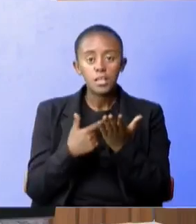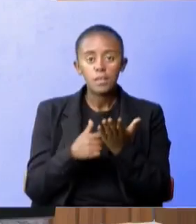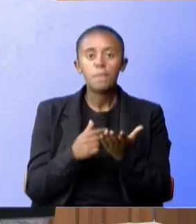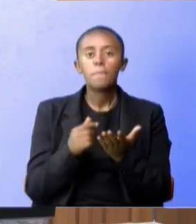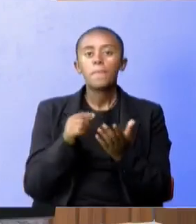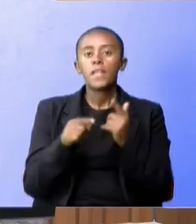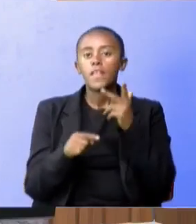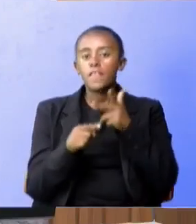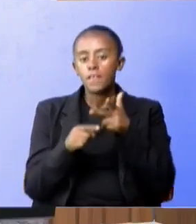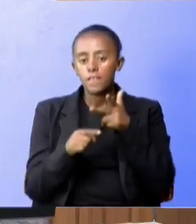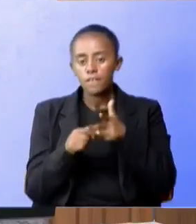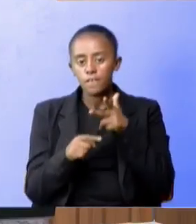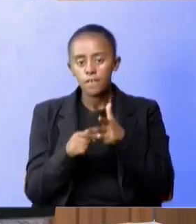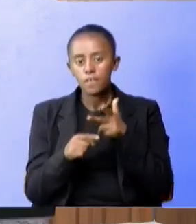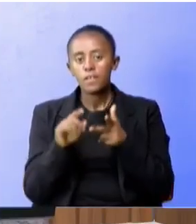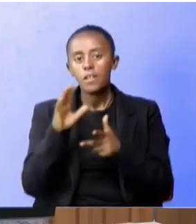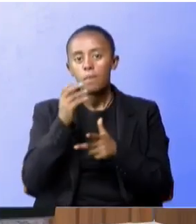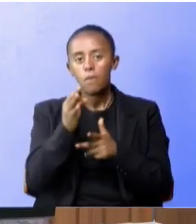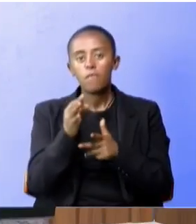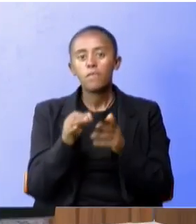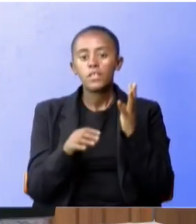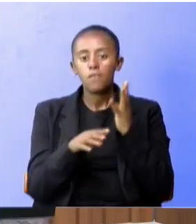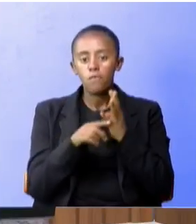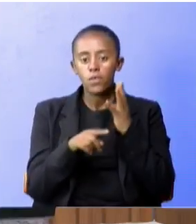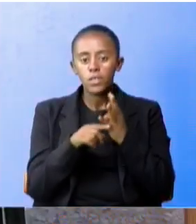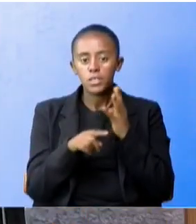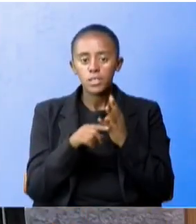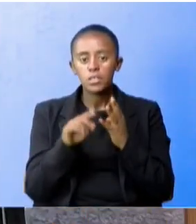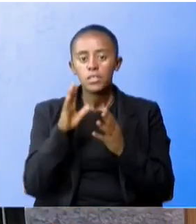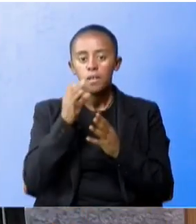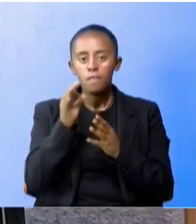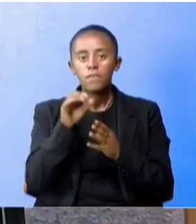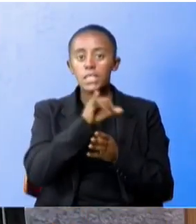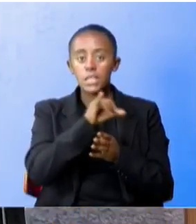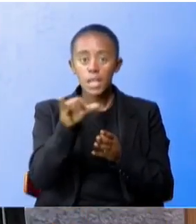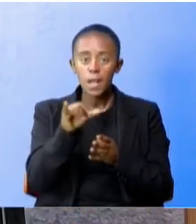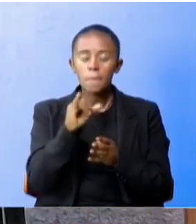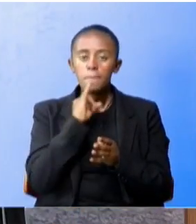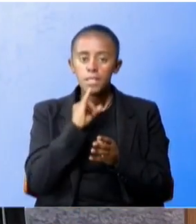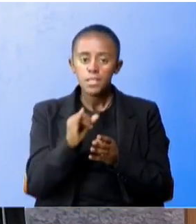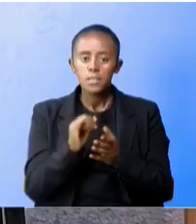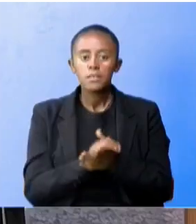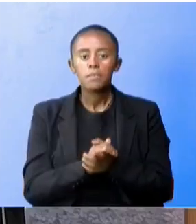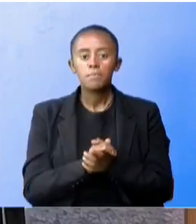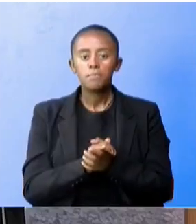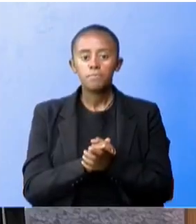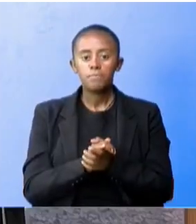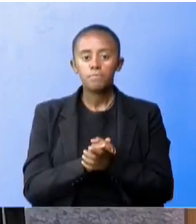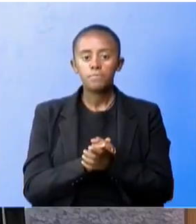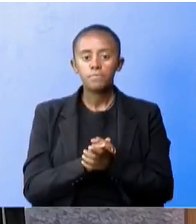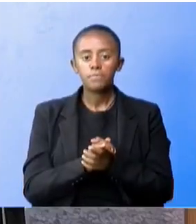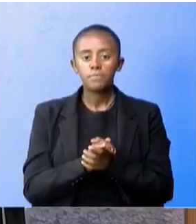the third type of synonym. The fourth type of synonym is